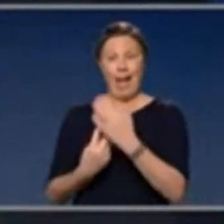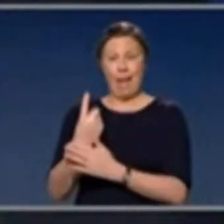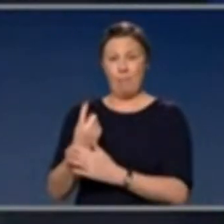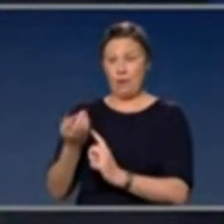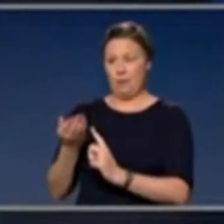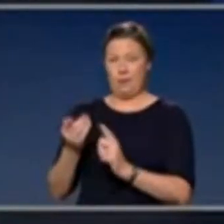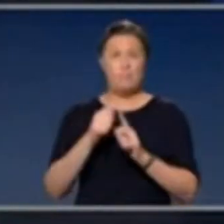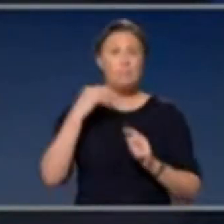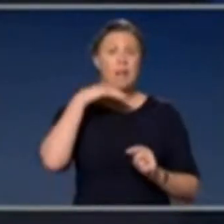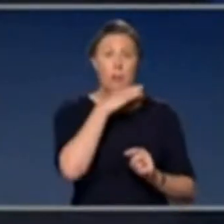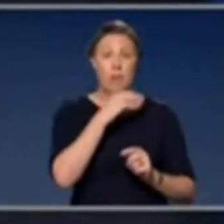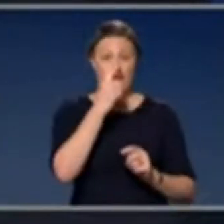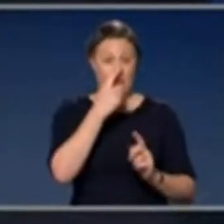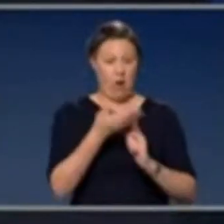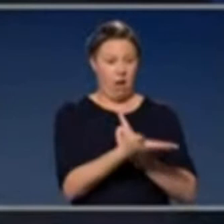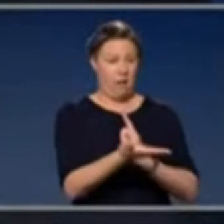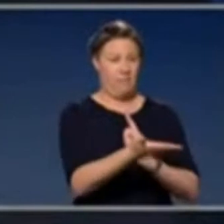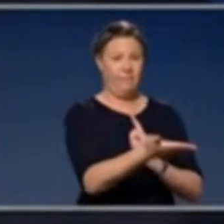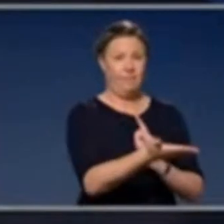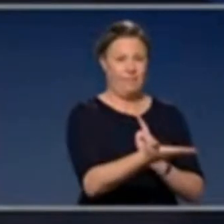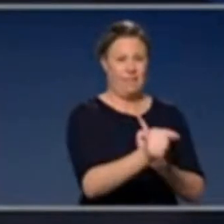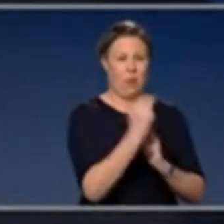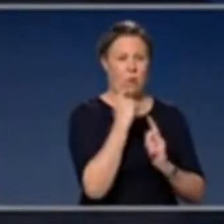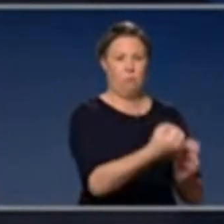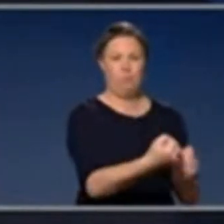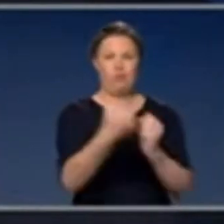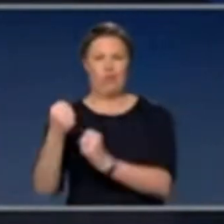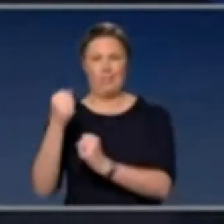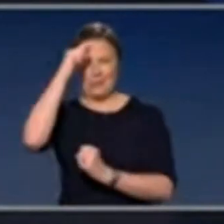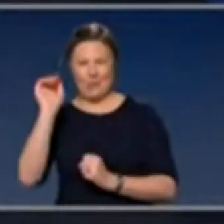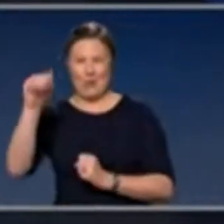event in Melbourne of some great proportion, they